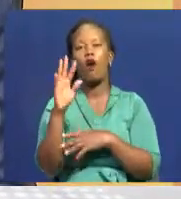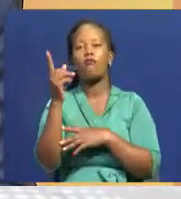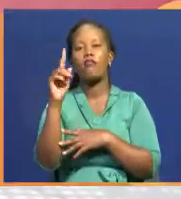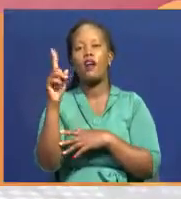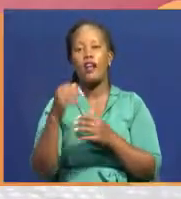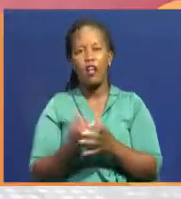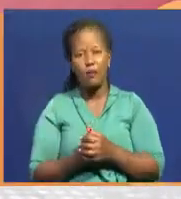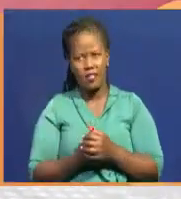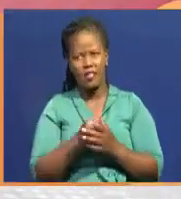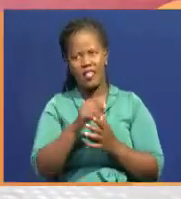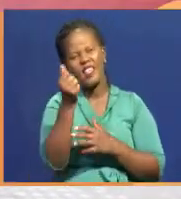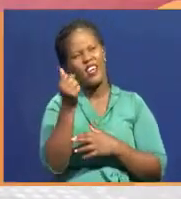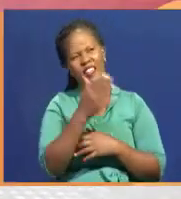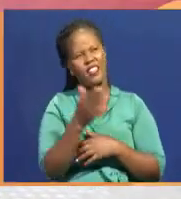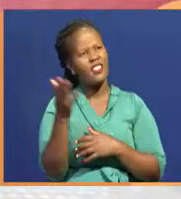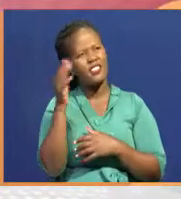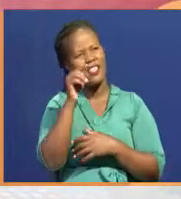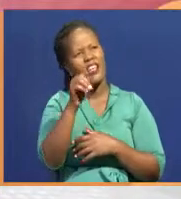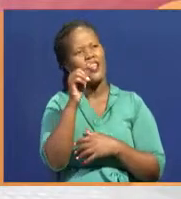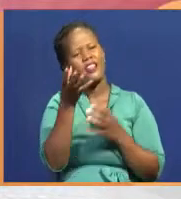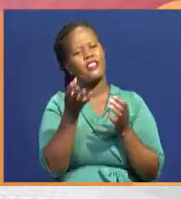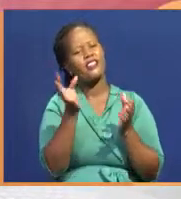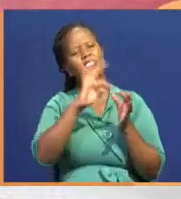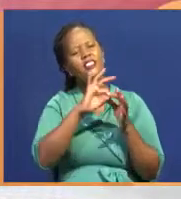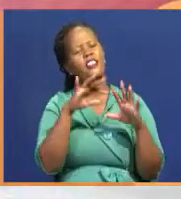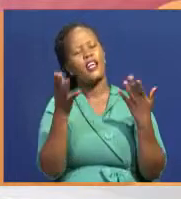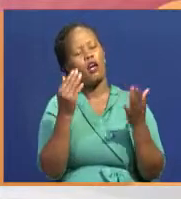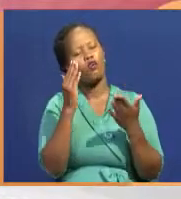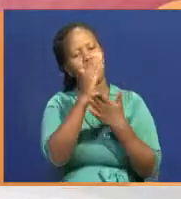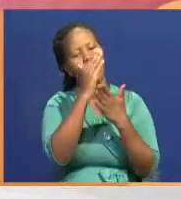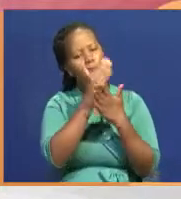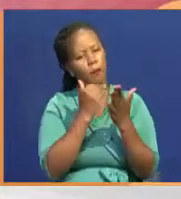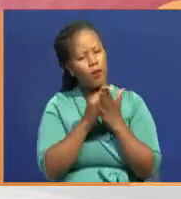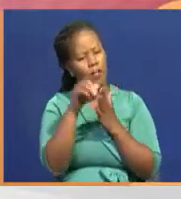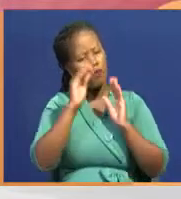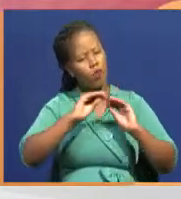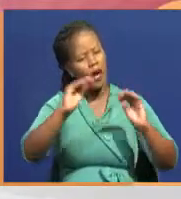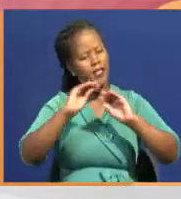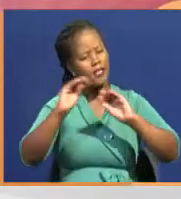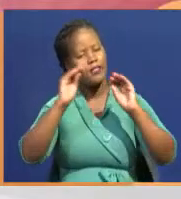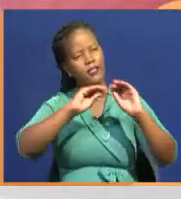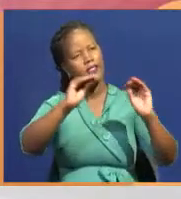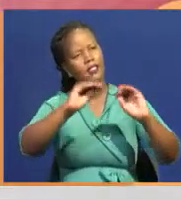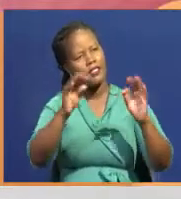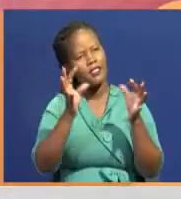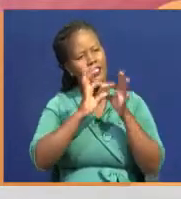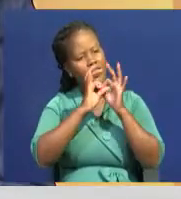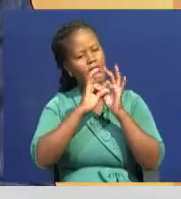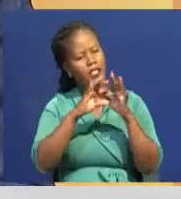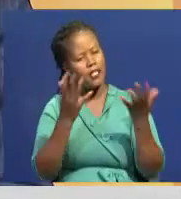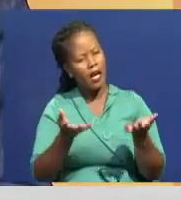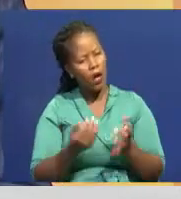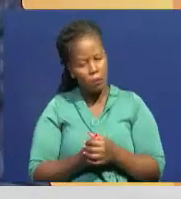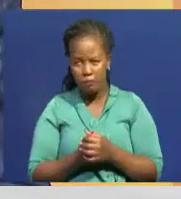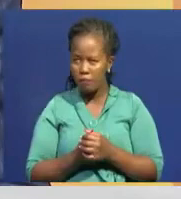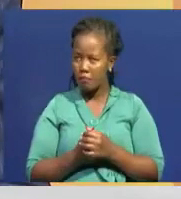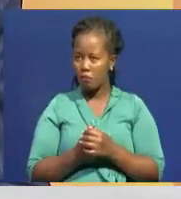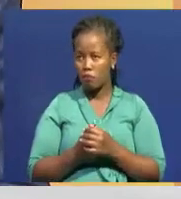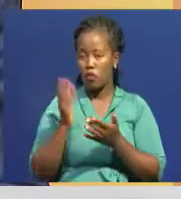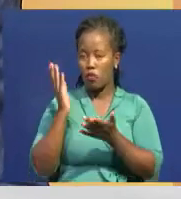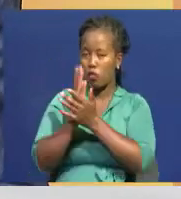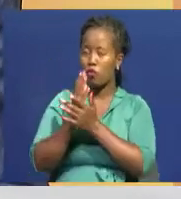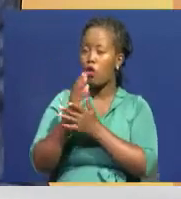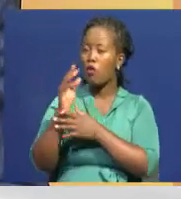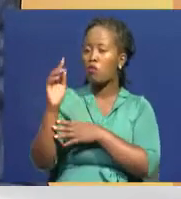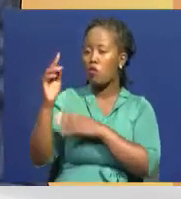and another thing, how is it related to these courses that you're teaching on real estate? Let me tell you, university is a center